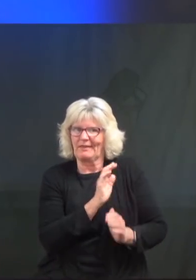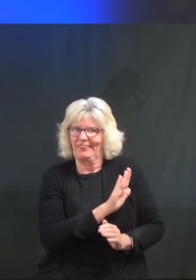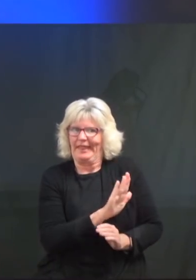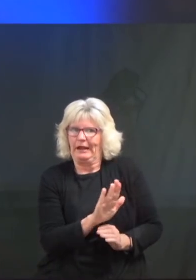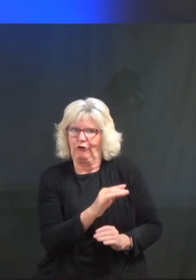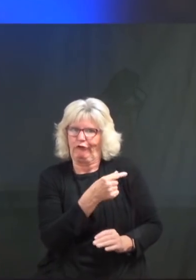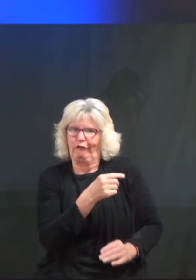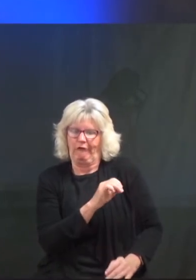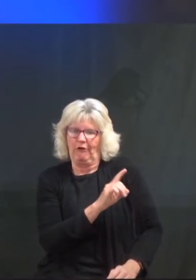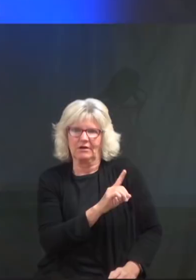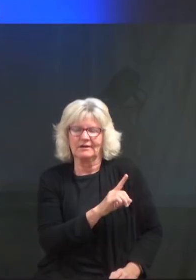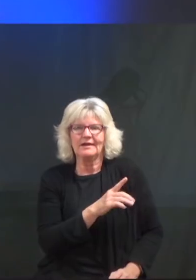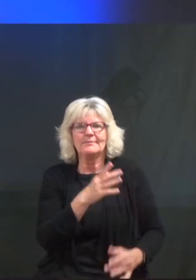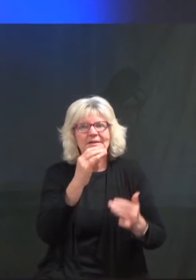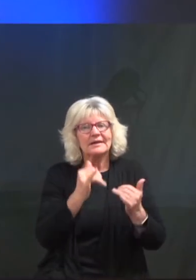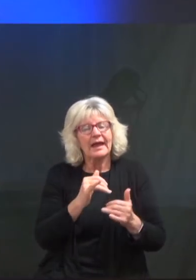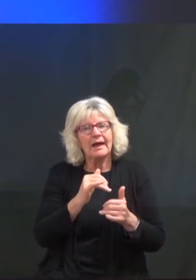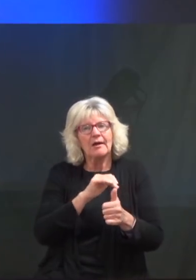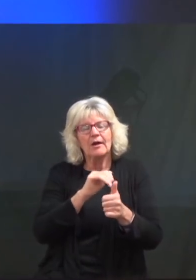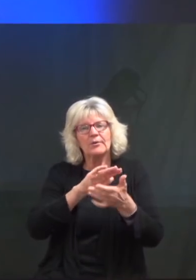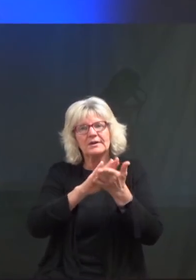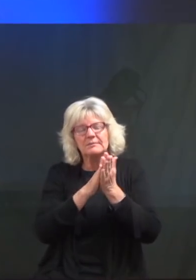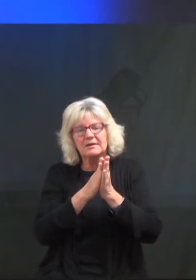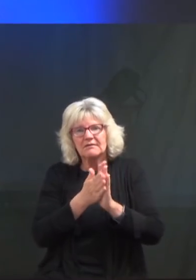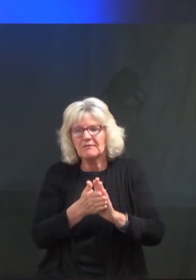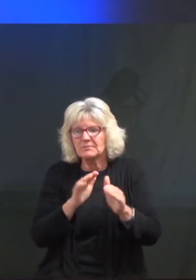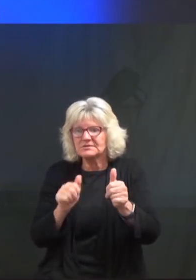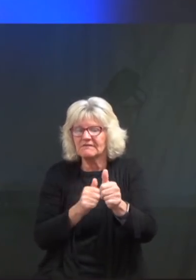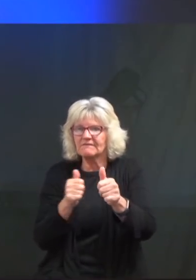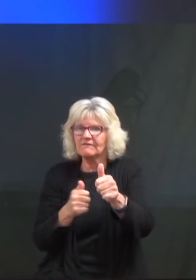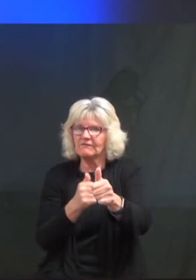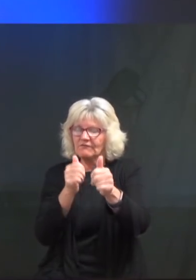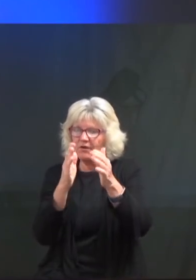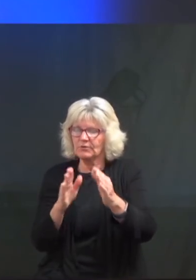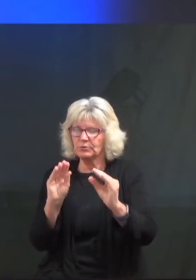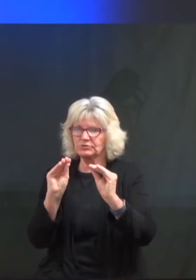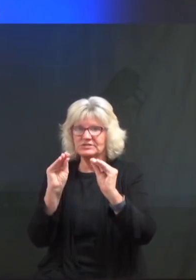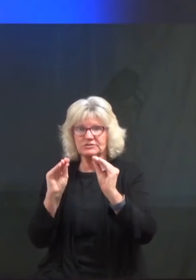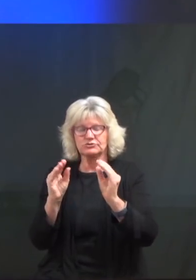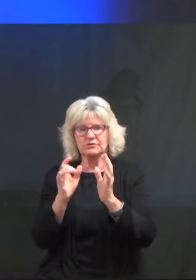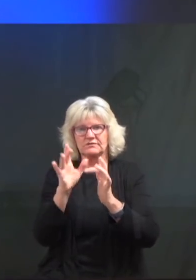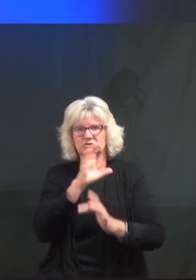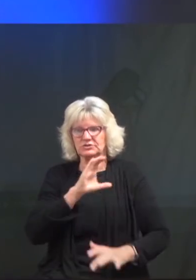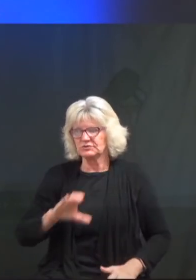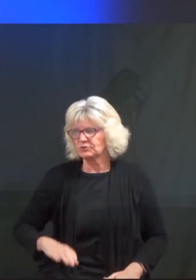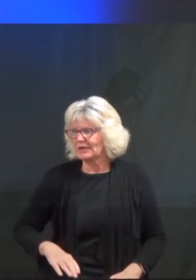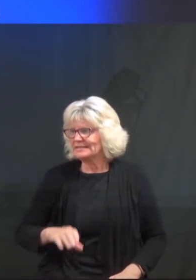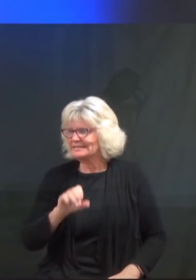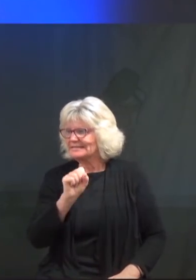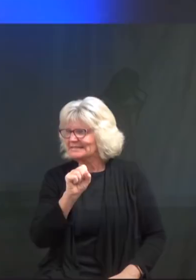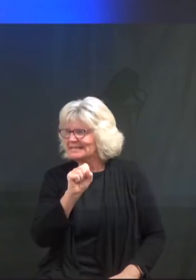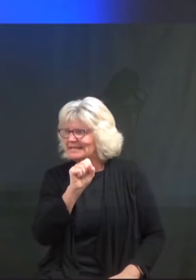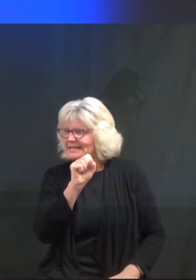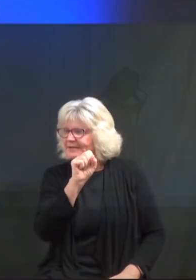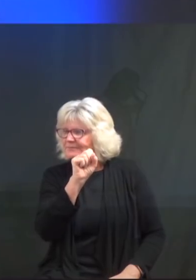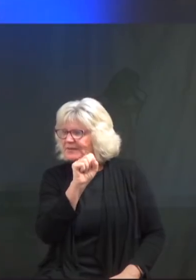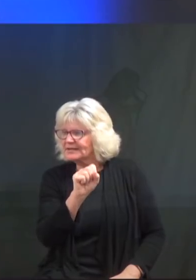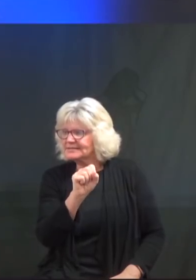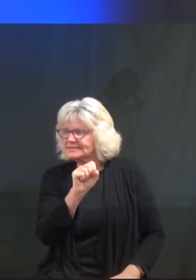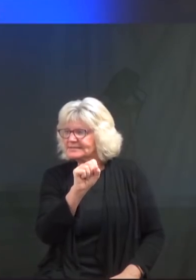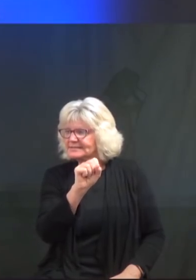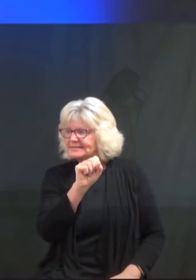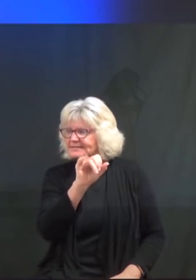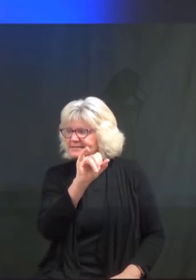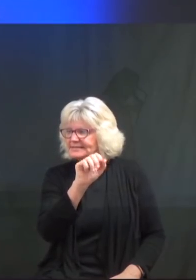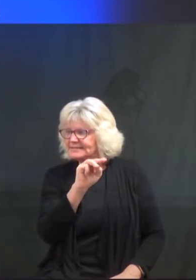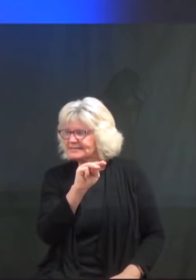Jesus Christ, and now he becomes a follower and a teacher of Jesus Christ. Simeon and Lucius, we don't even know who they are. We're not